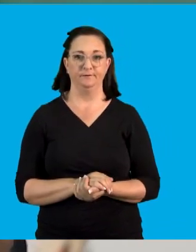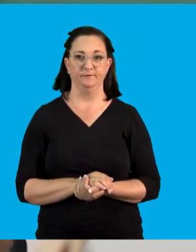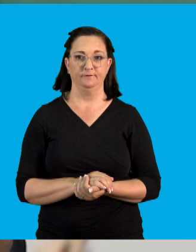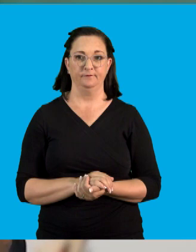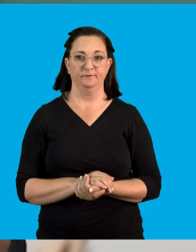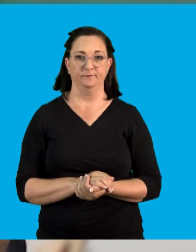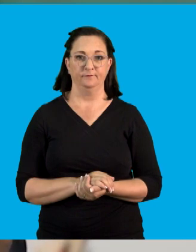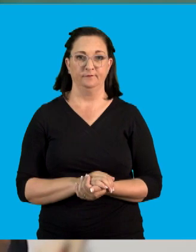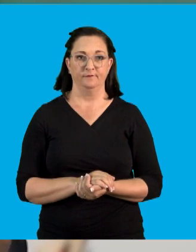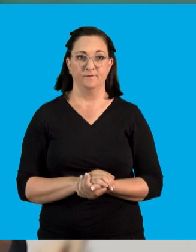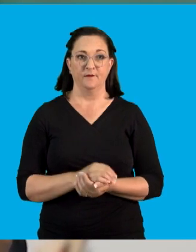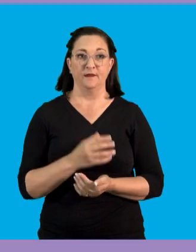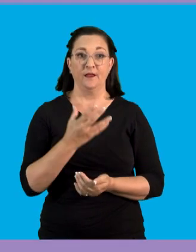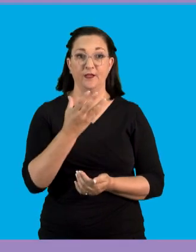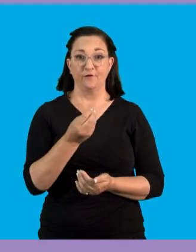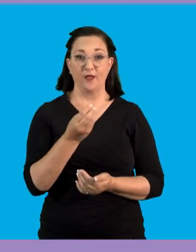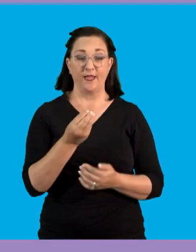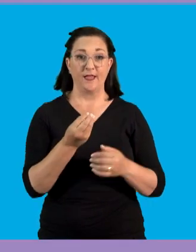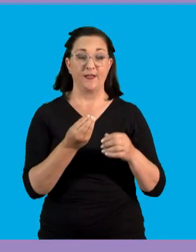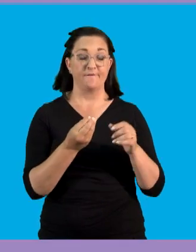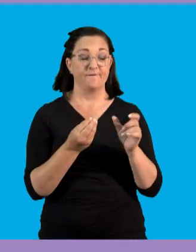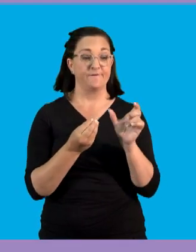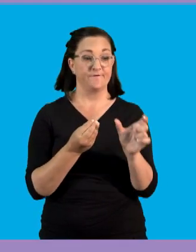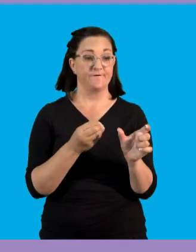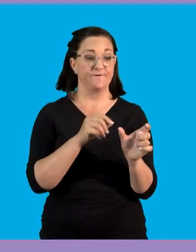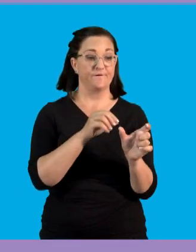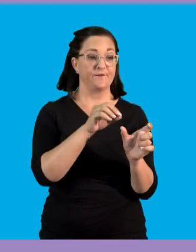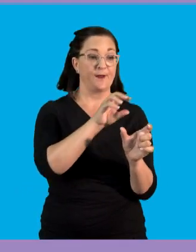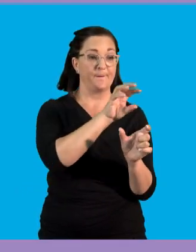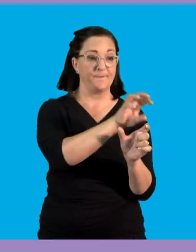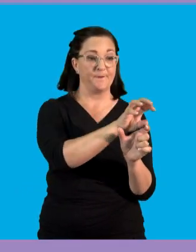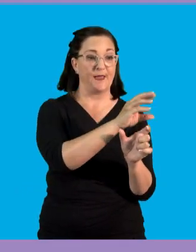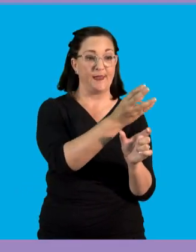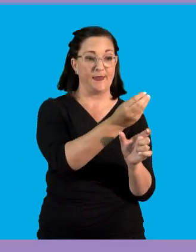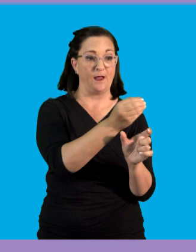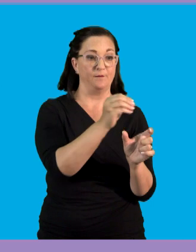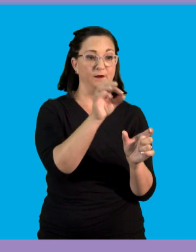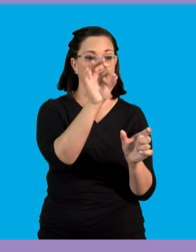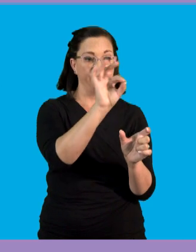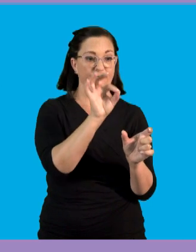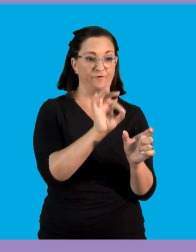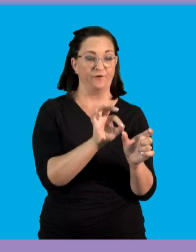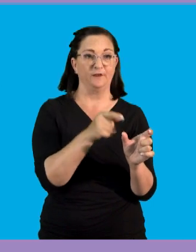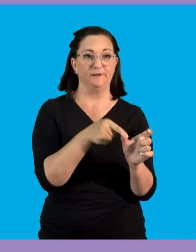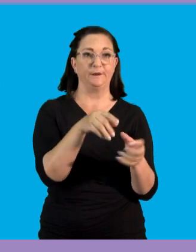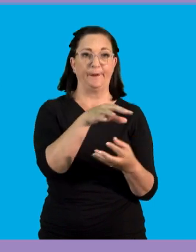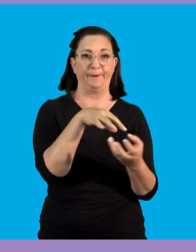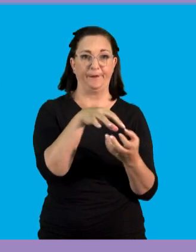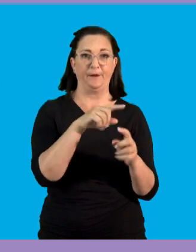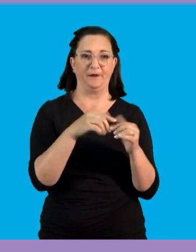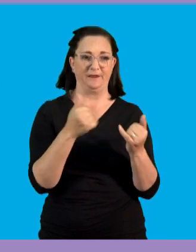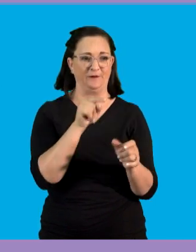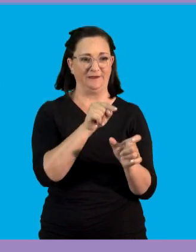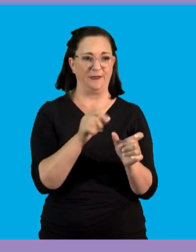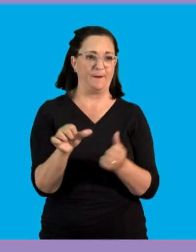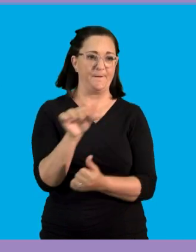So, if we have the mixed fraction, how do we move from the mixed fraction back